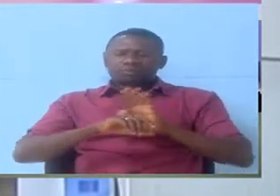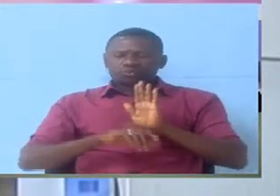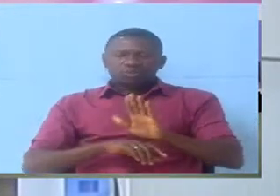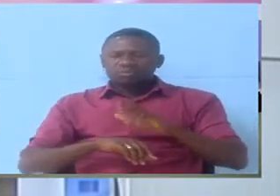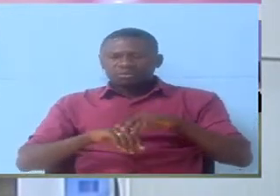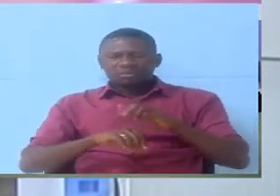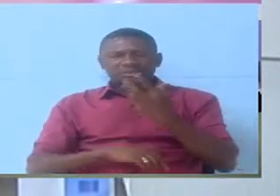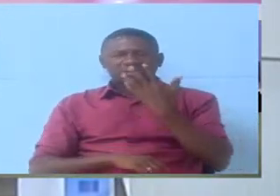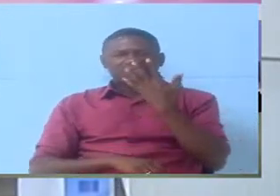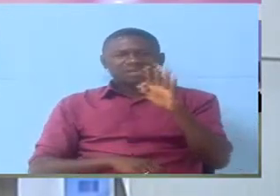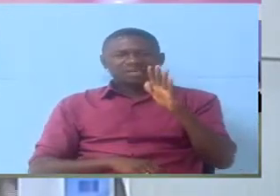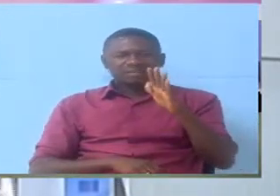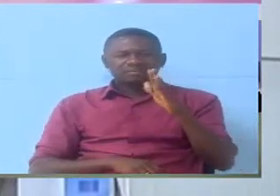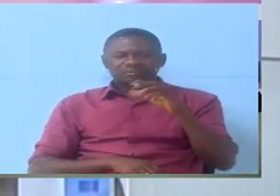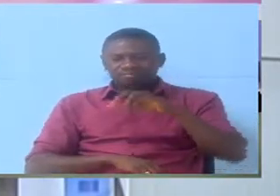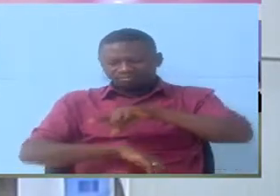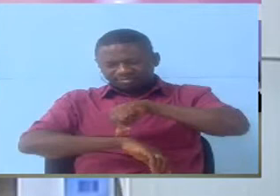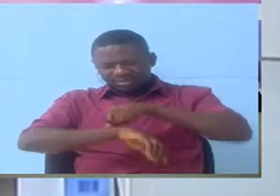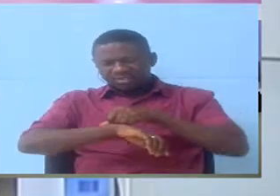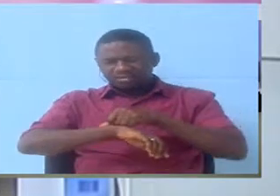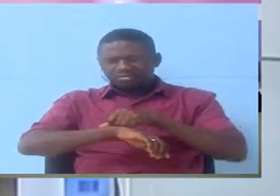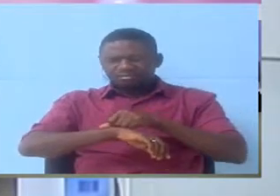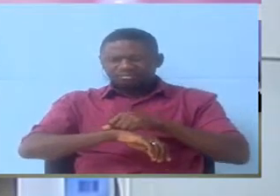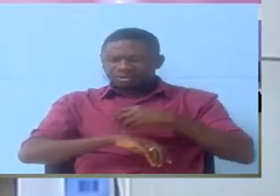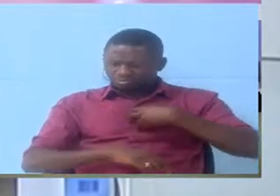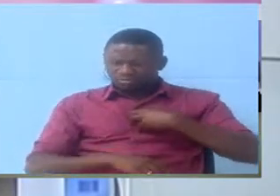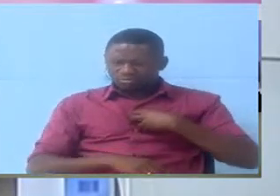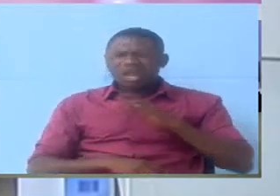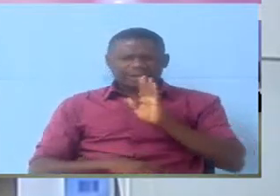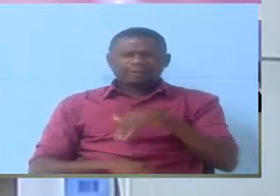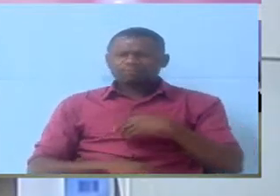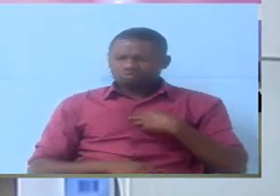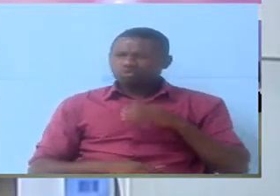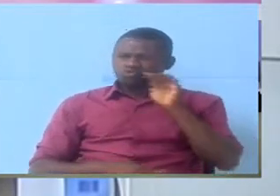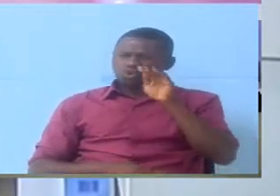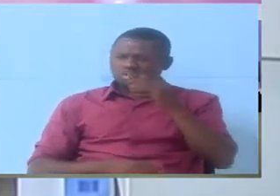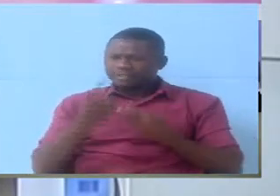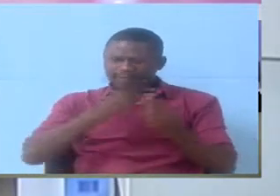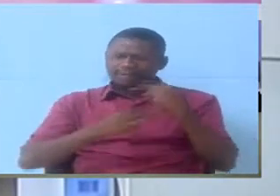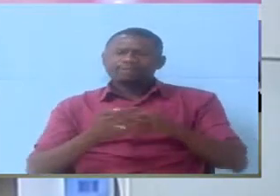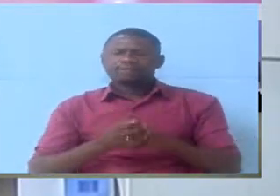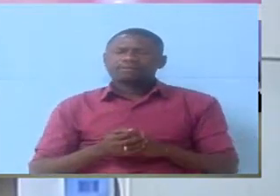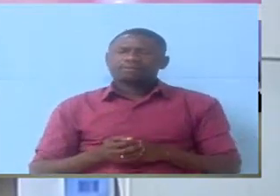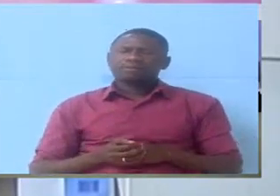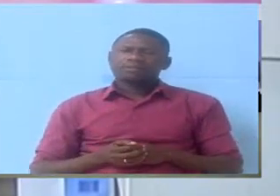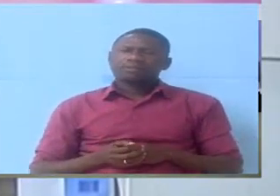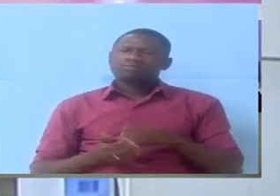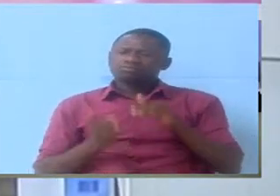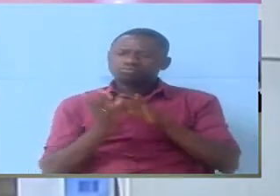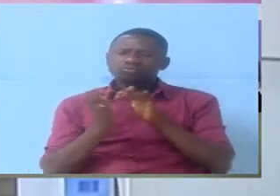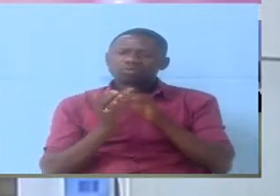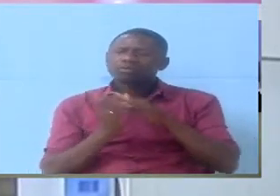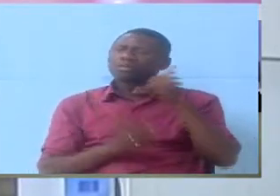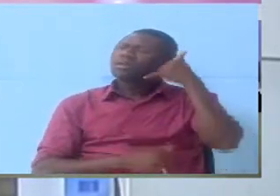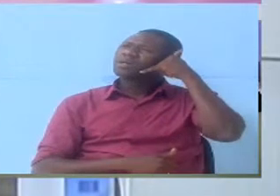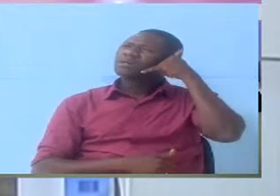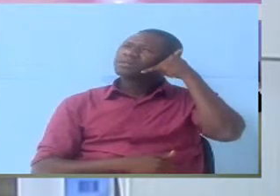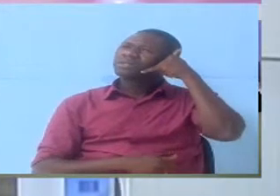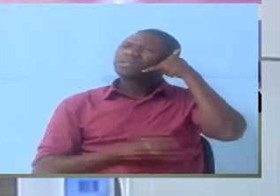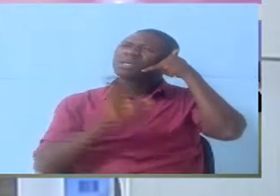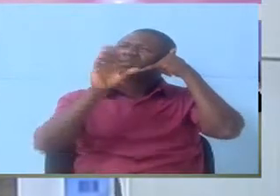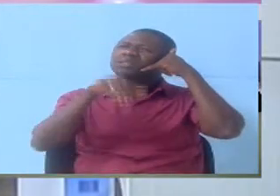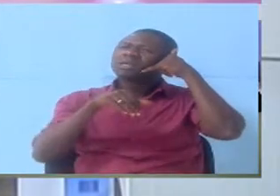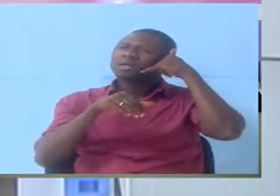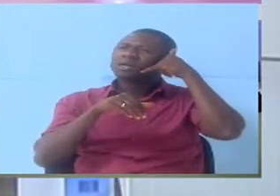3 minutes Tantambita, I insisted on calling him again. Naka Nam Kumandi Kotake. I said, sir. Guy, sir. I think we should write a